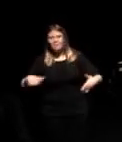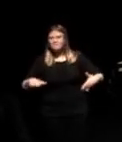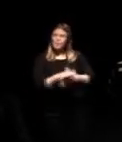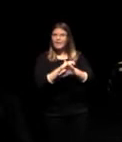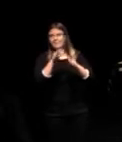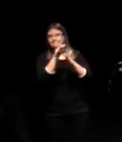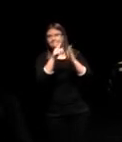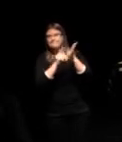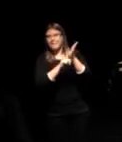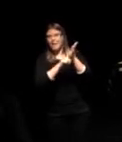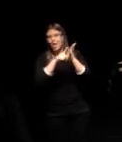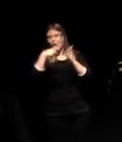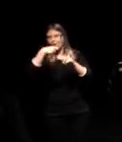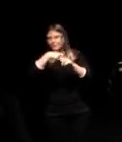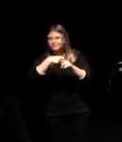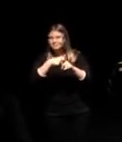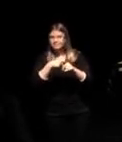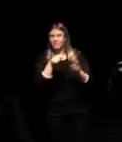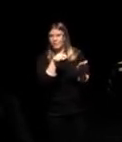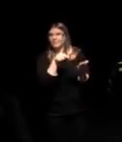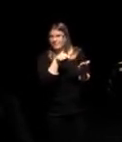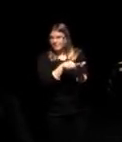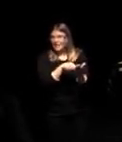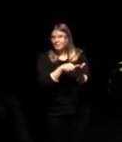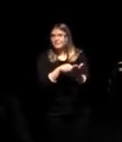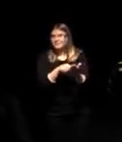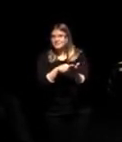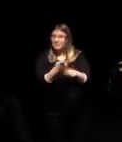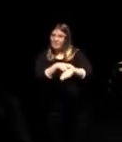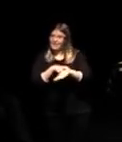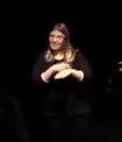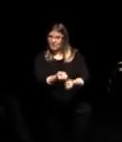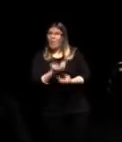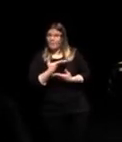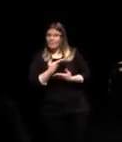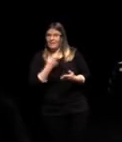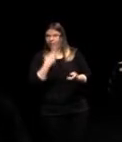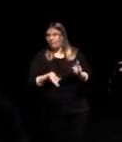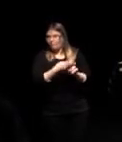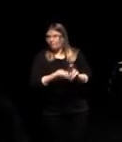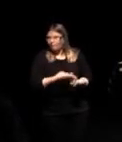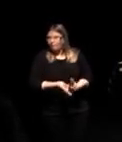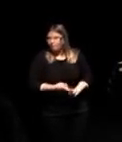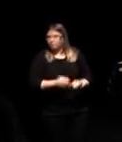pillock. That's according to the Metropolitan Police. A